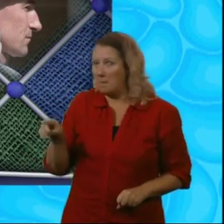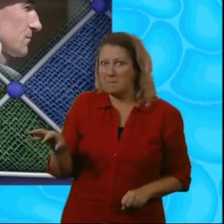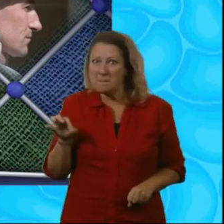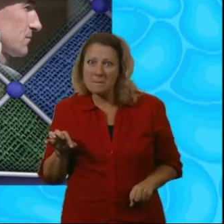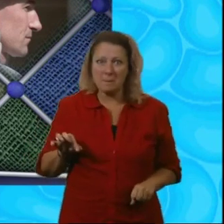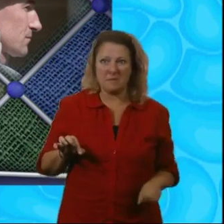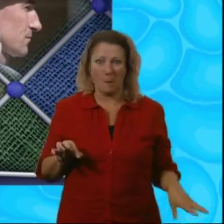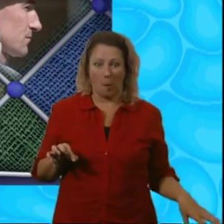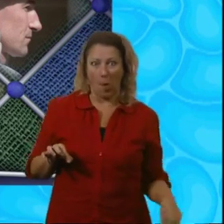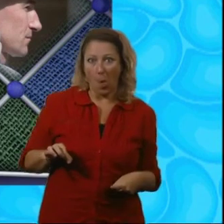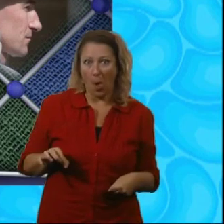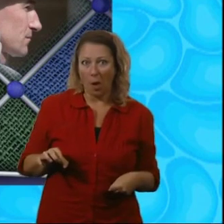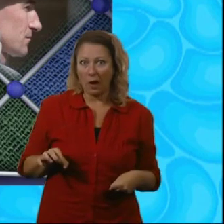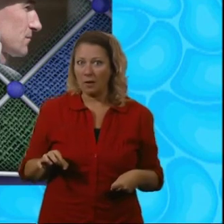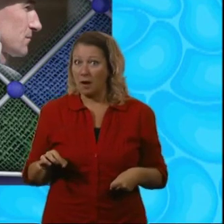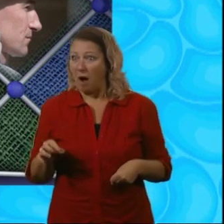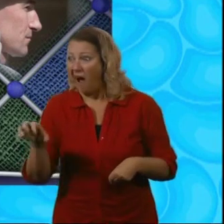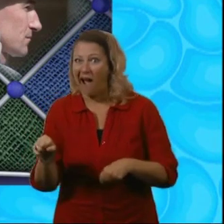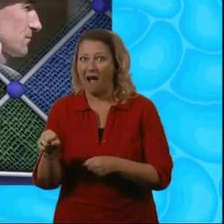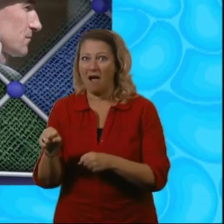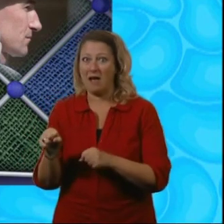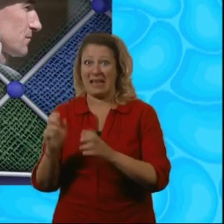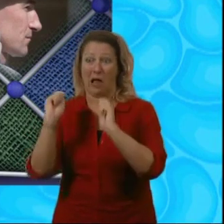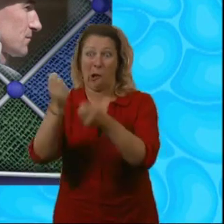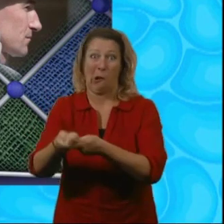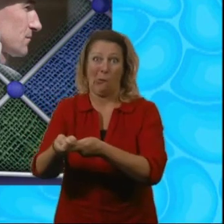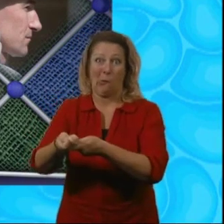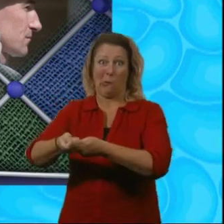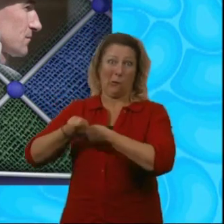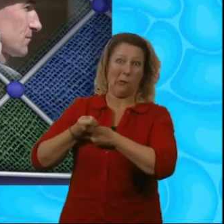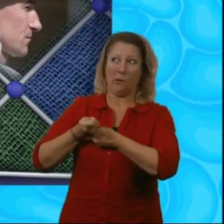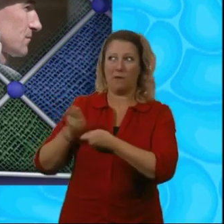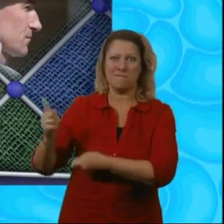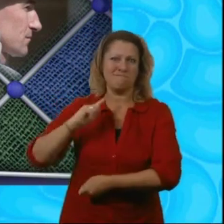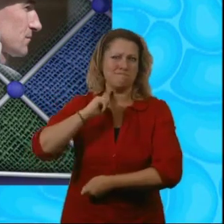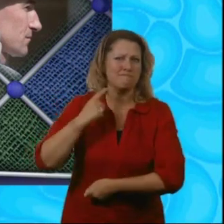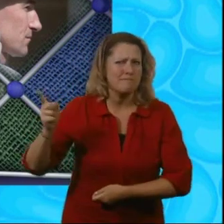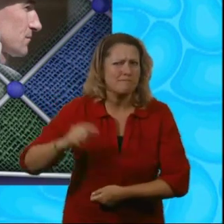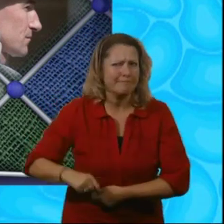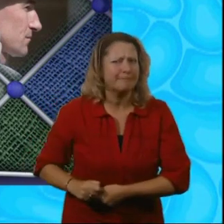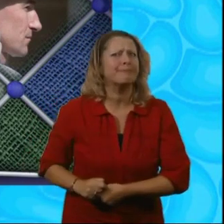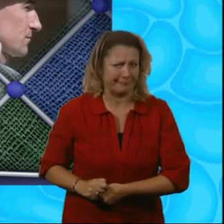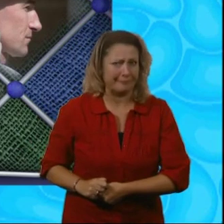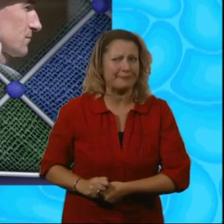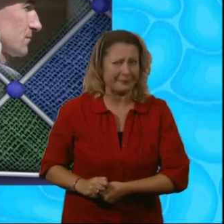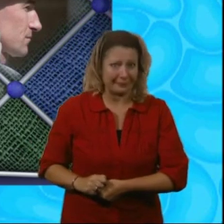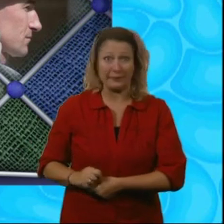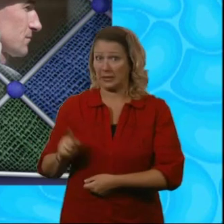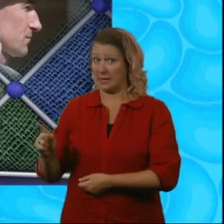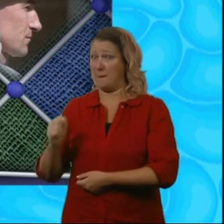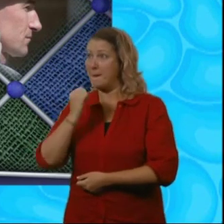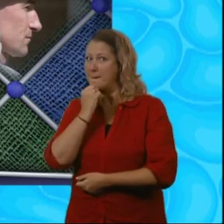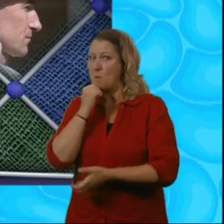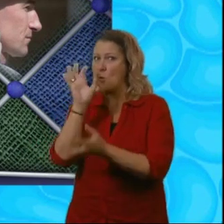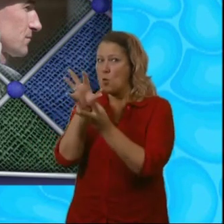Picking, nicking, getting, nagging as mean a number taker as can be. With his